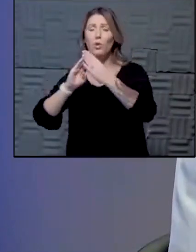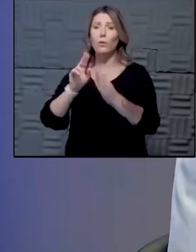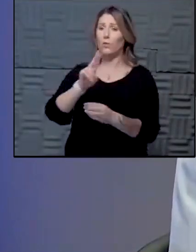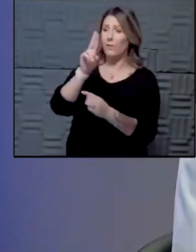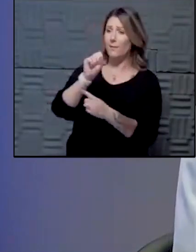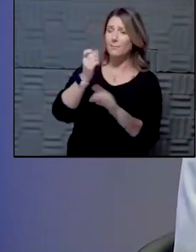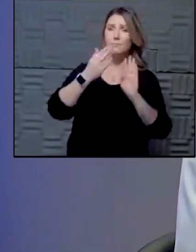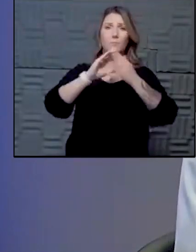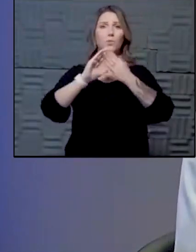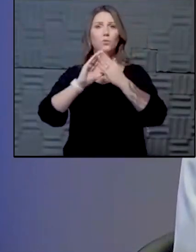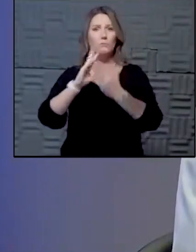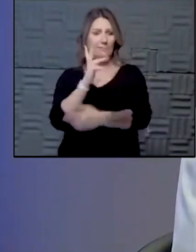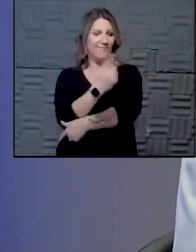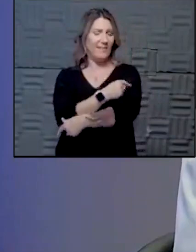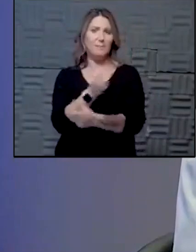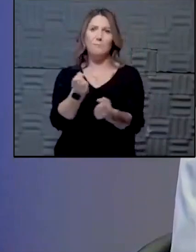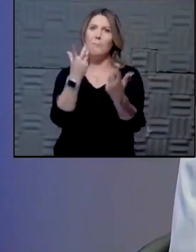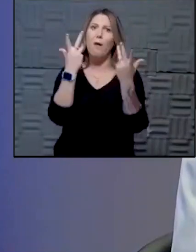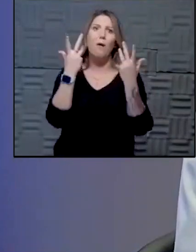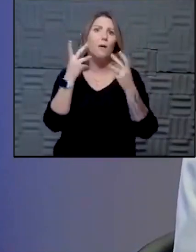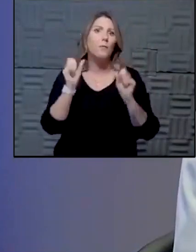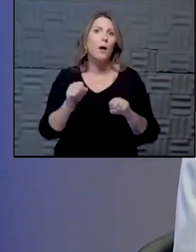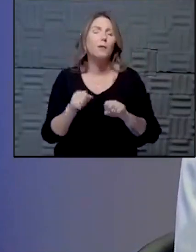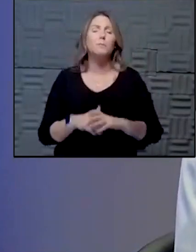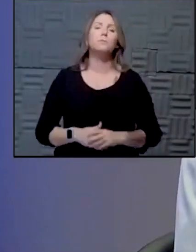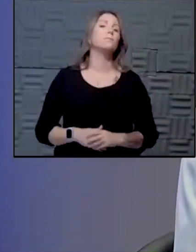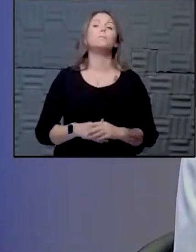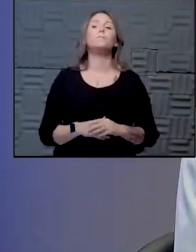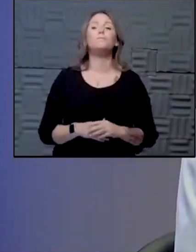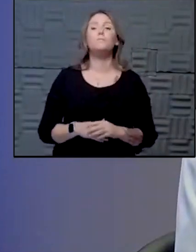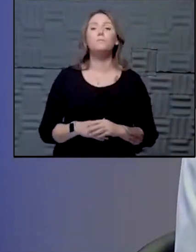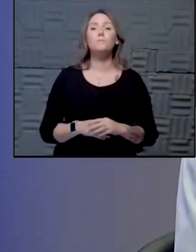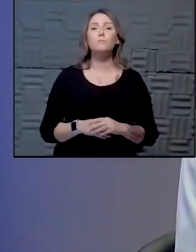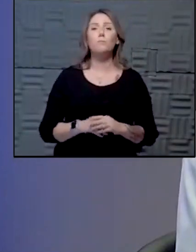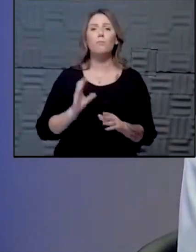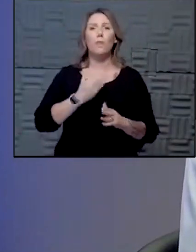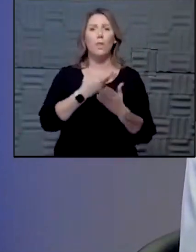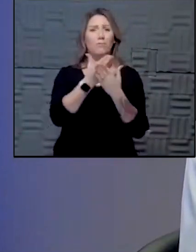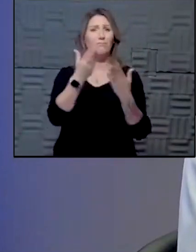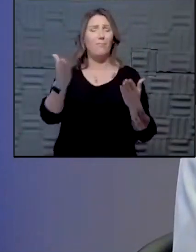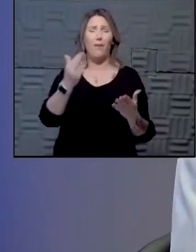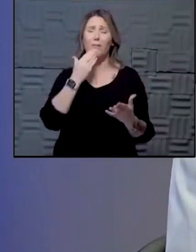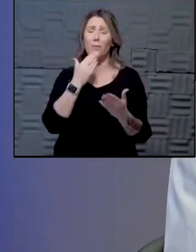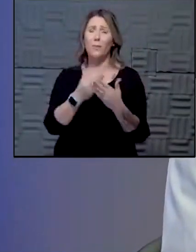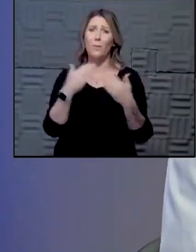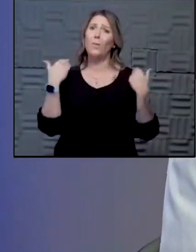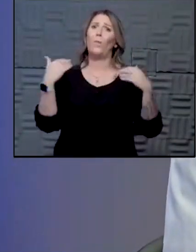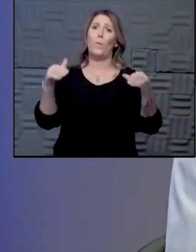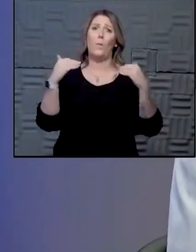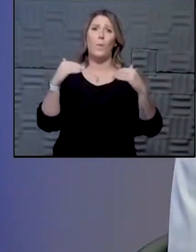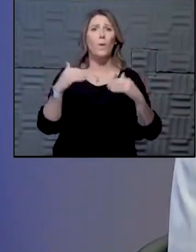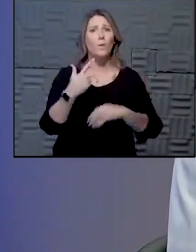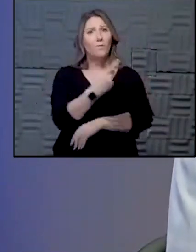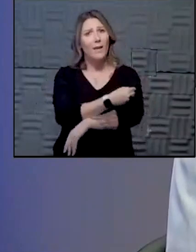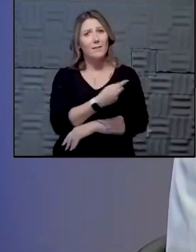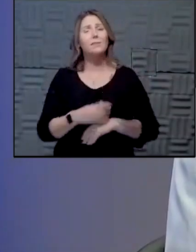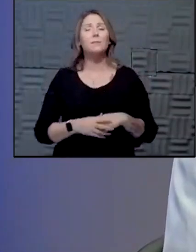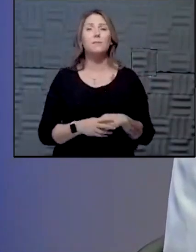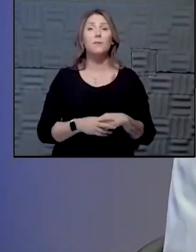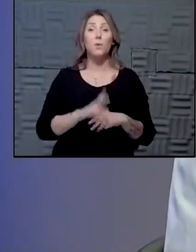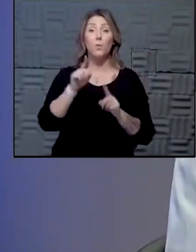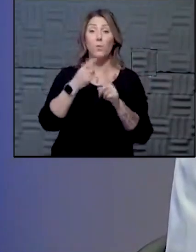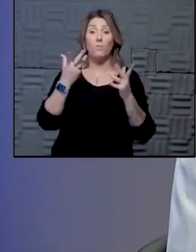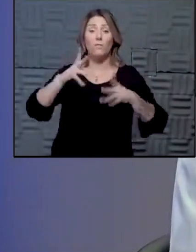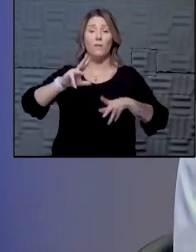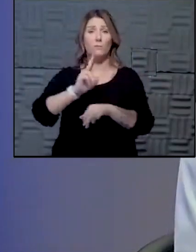to get vaccinated as much as possible. We have a very good supply of vaccines. Once we can use those, we can